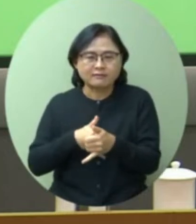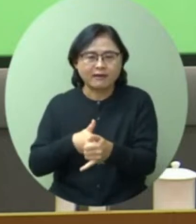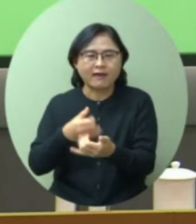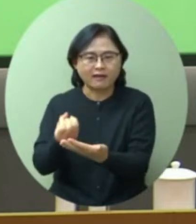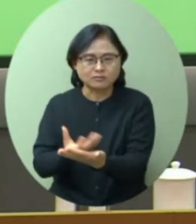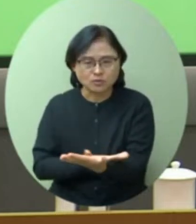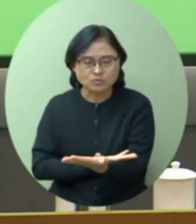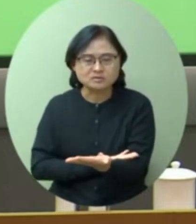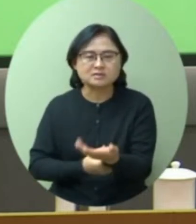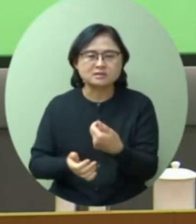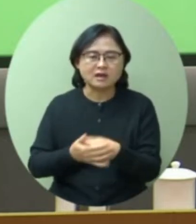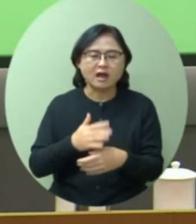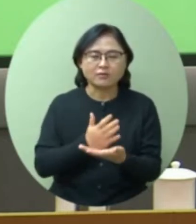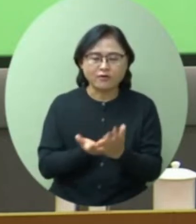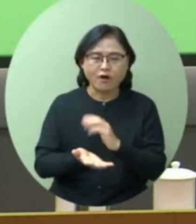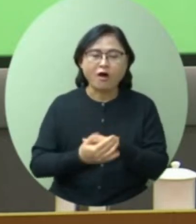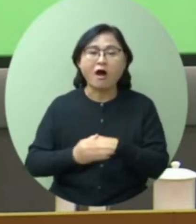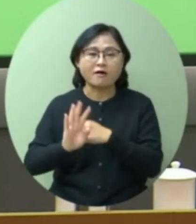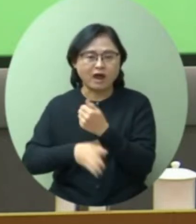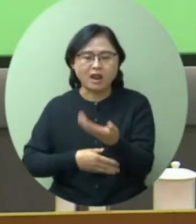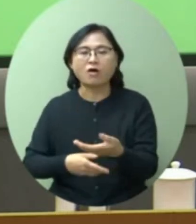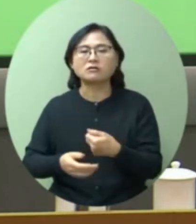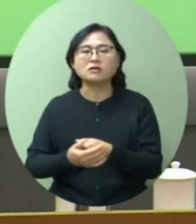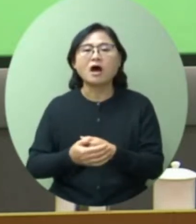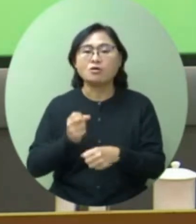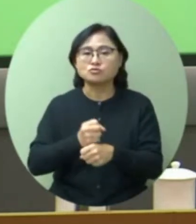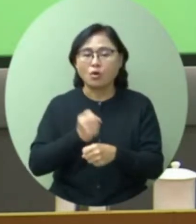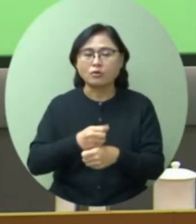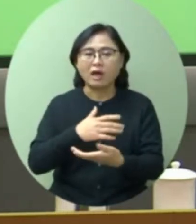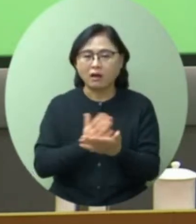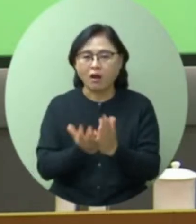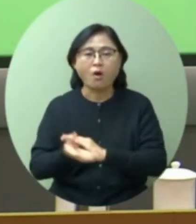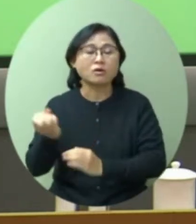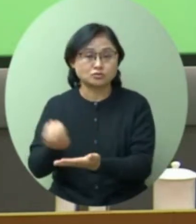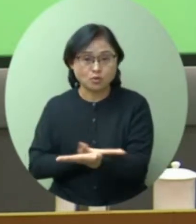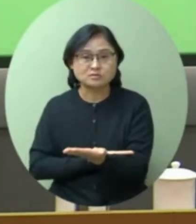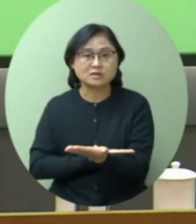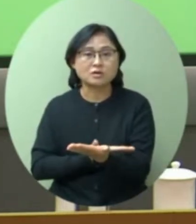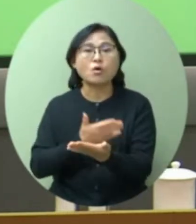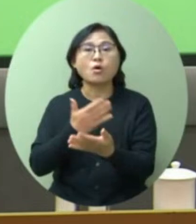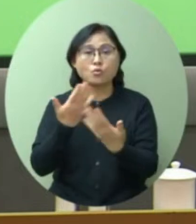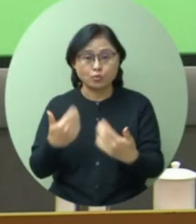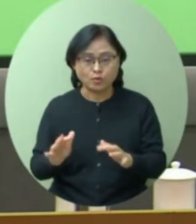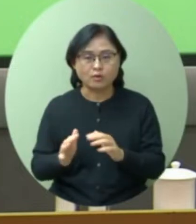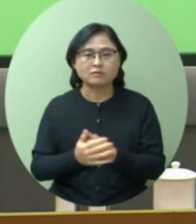We will have measures with legislation and enforcement.